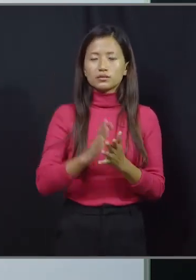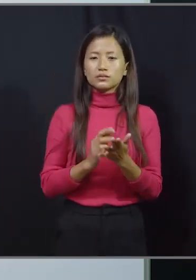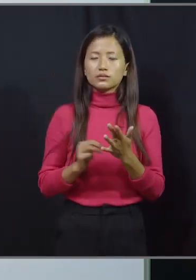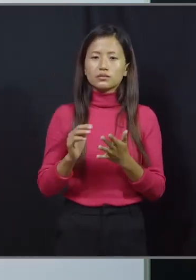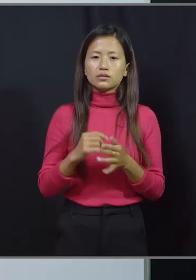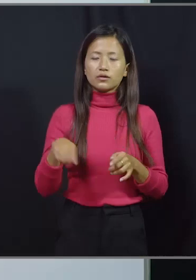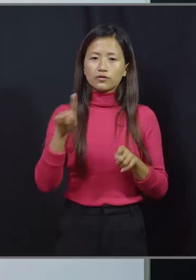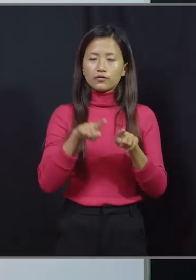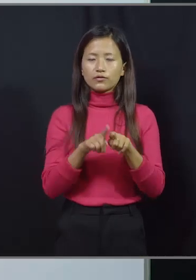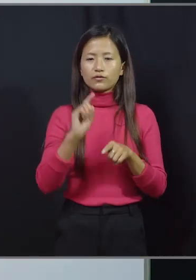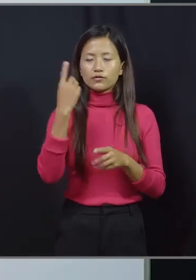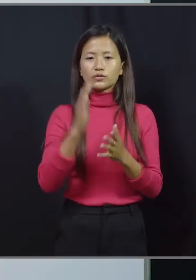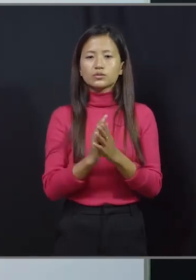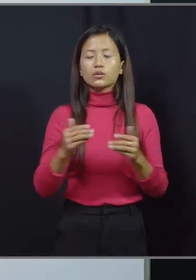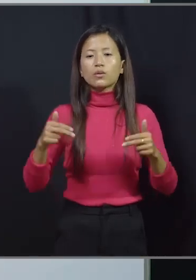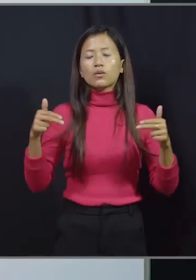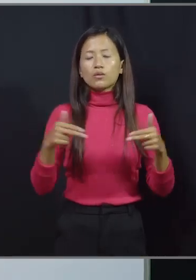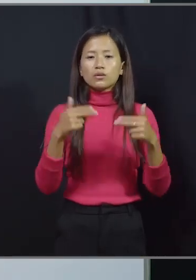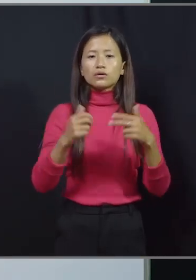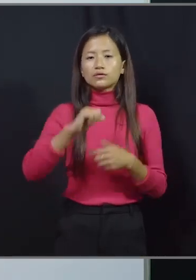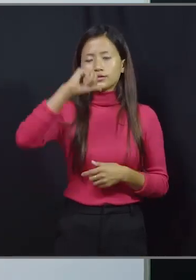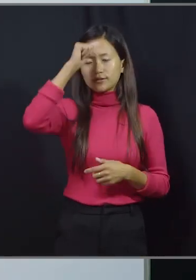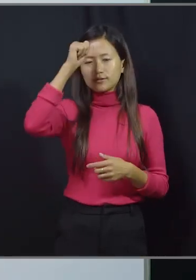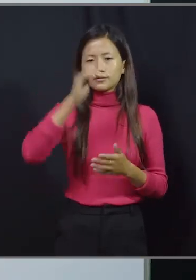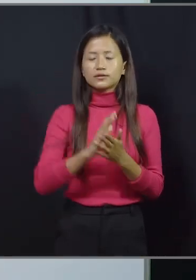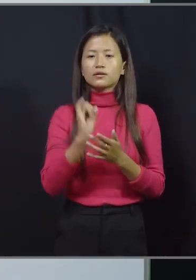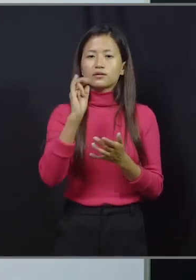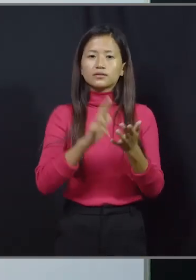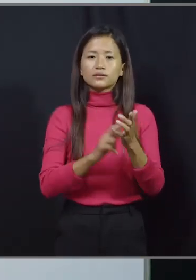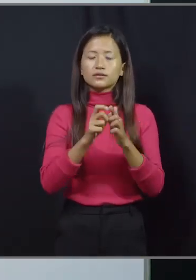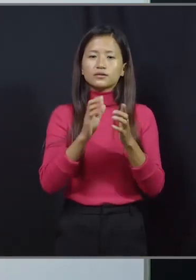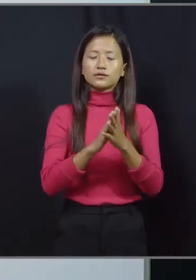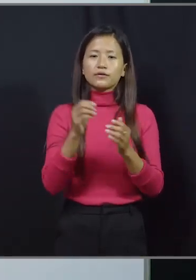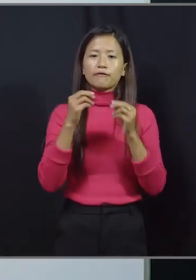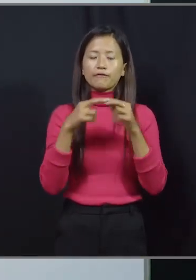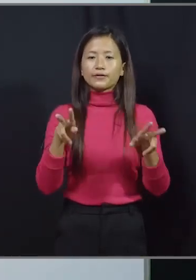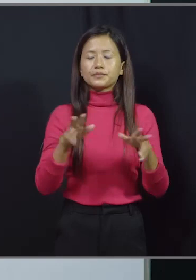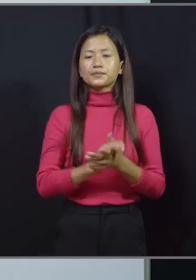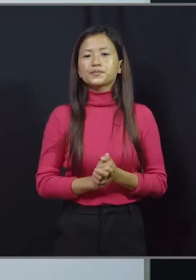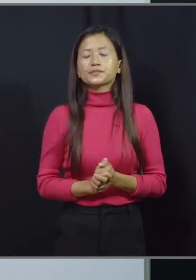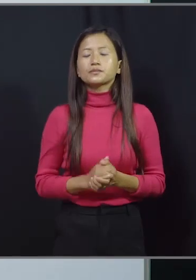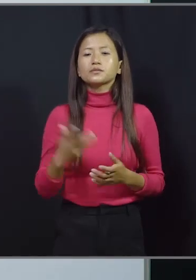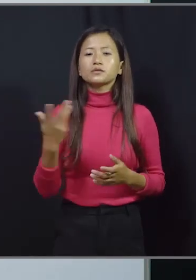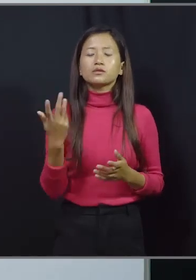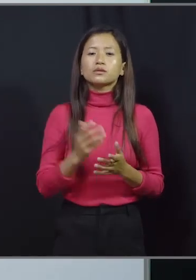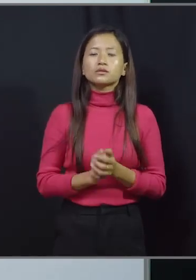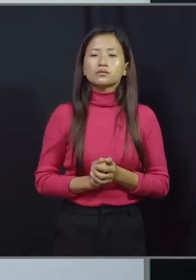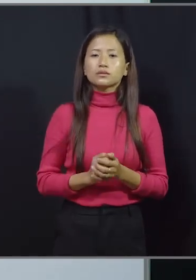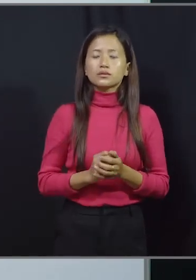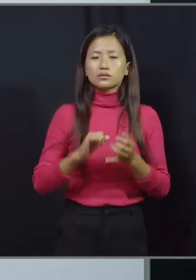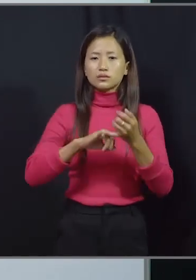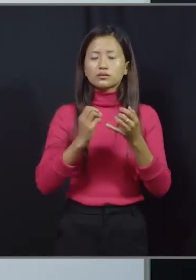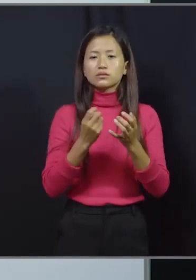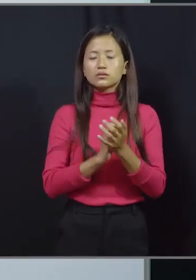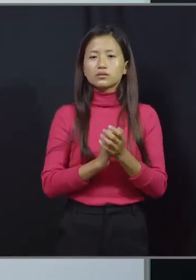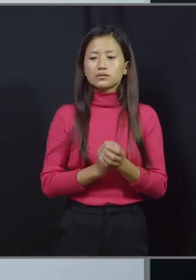is known as the first war of Indian independence. So where do we get the sources of the